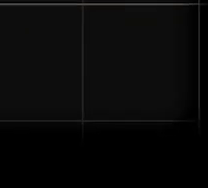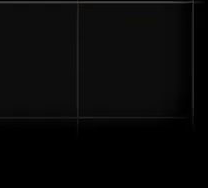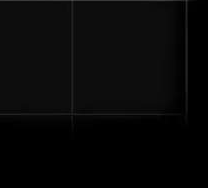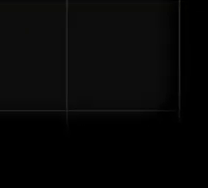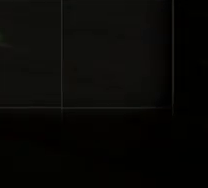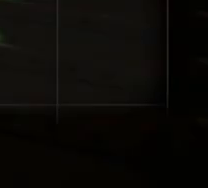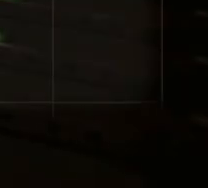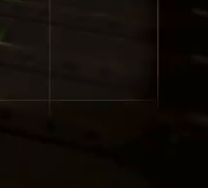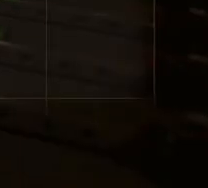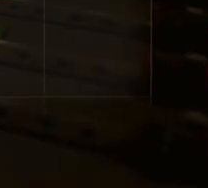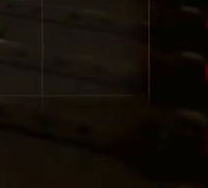Jesus